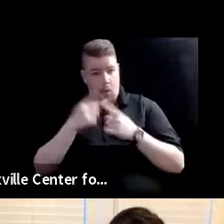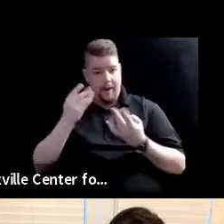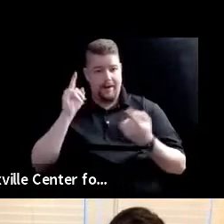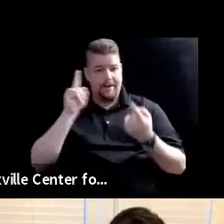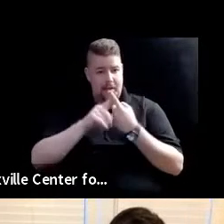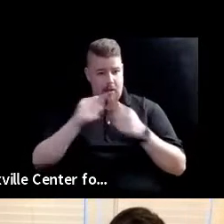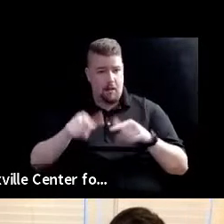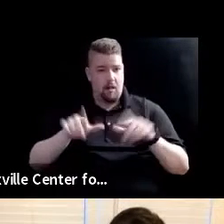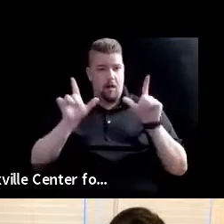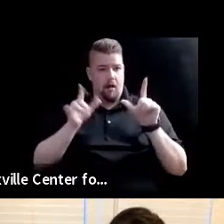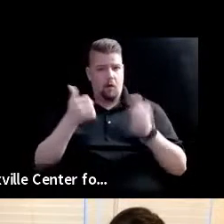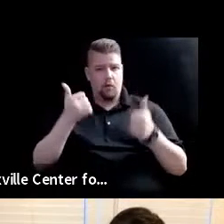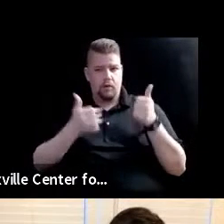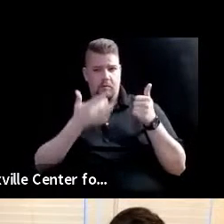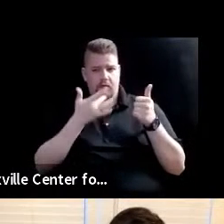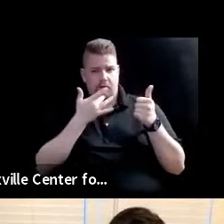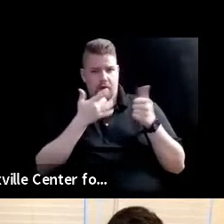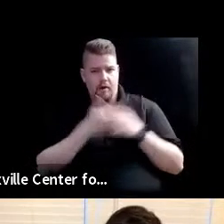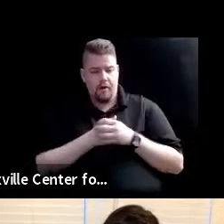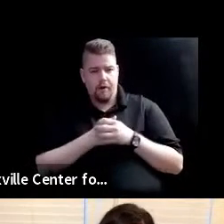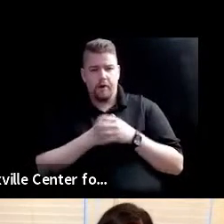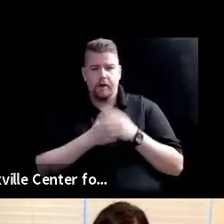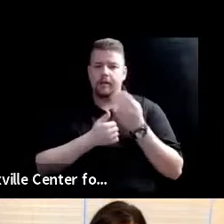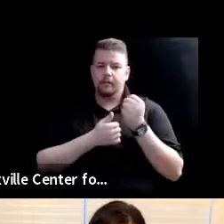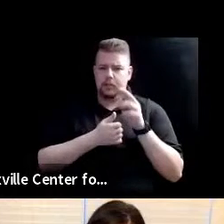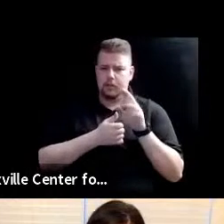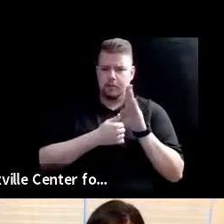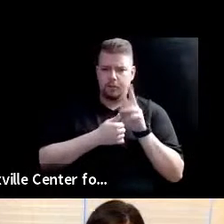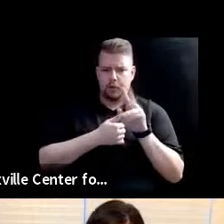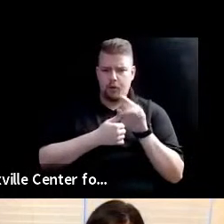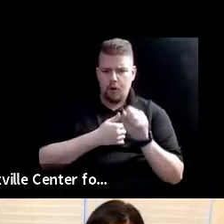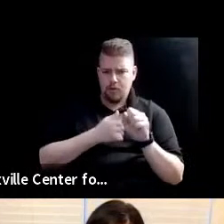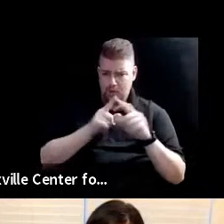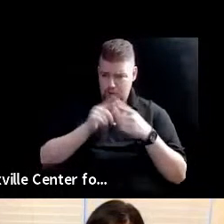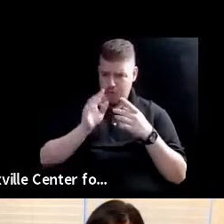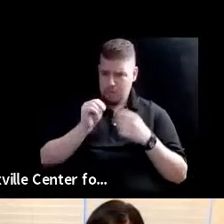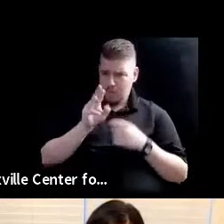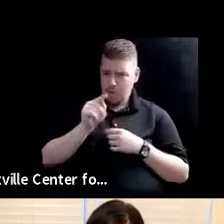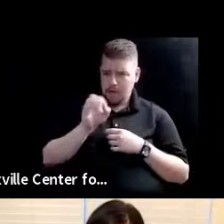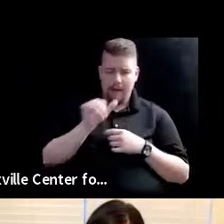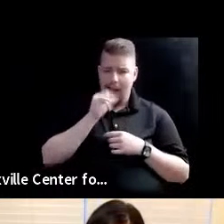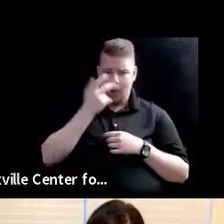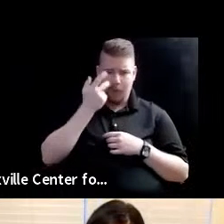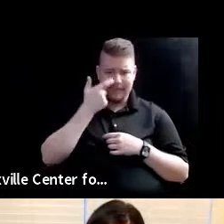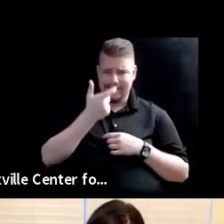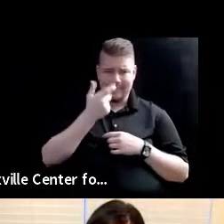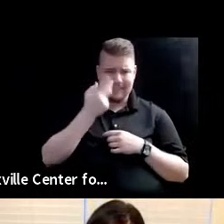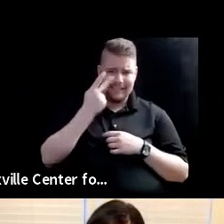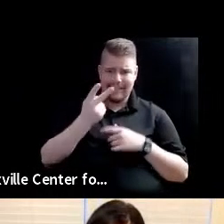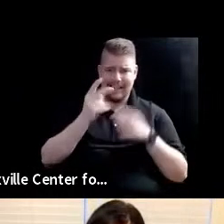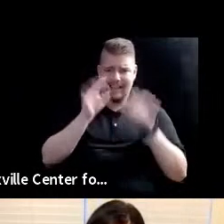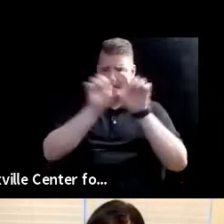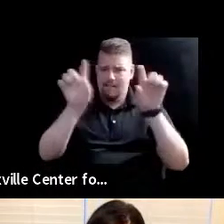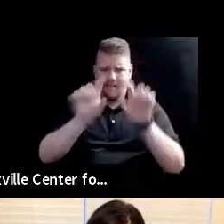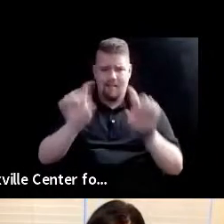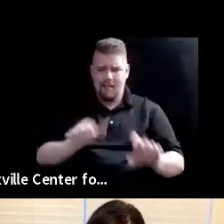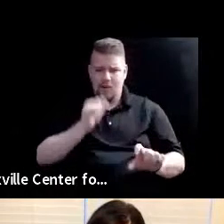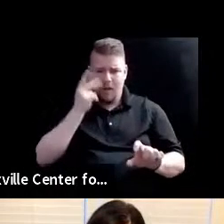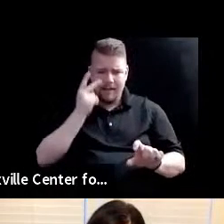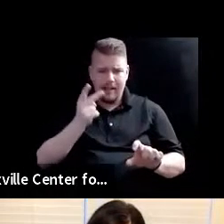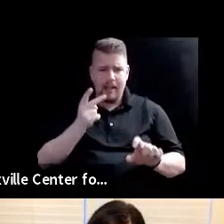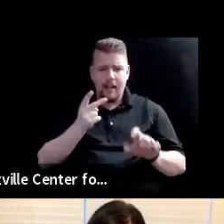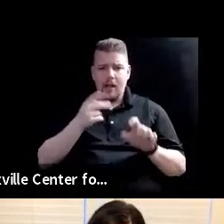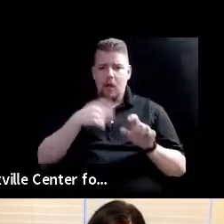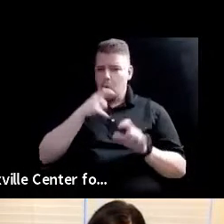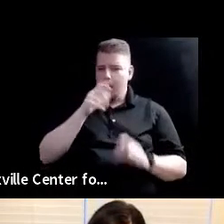on? Actually, Mr. Burleson, are you muted perhaps? I don't see him in here either. I don't see him. I'm not sure who Melissa's iPad